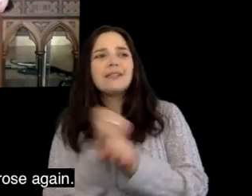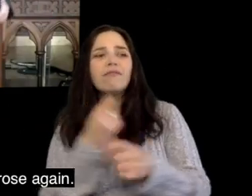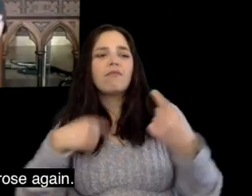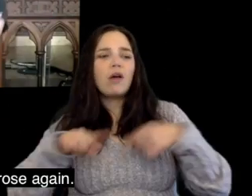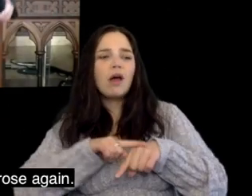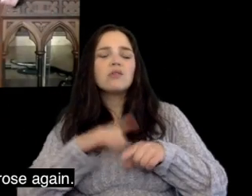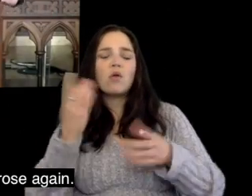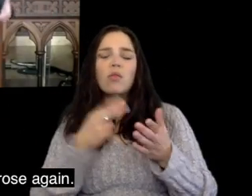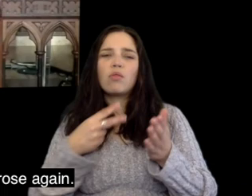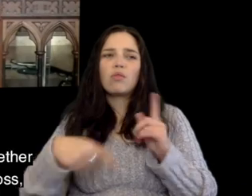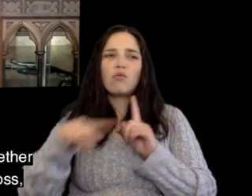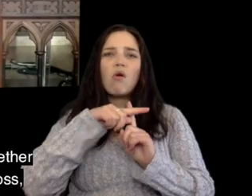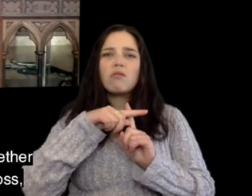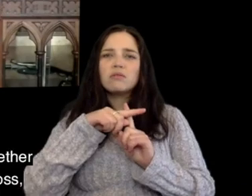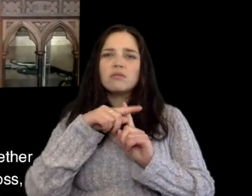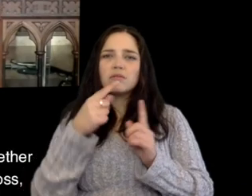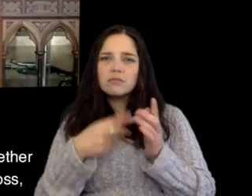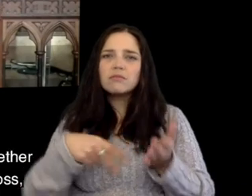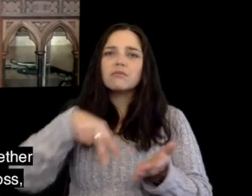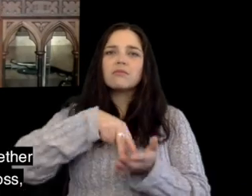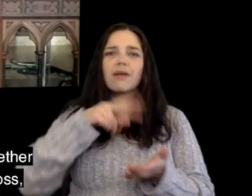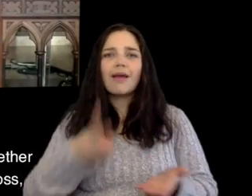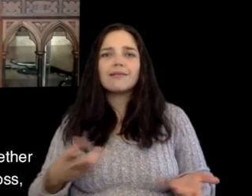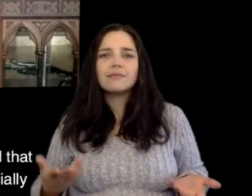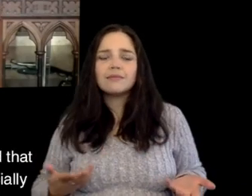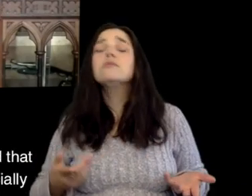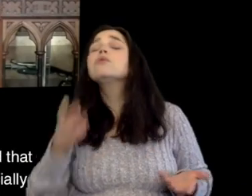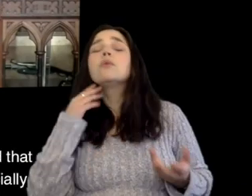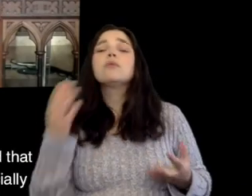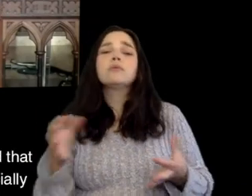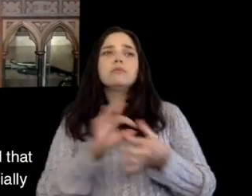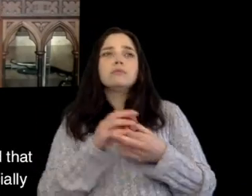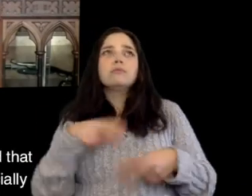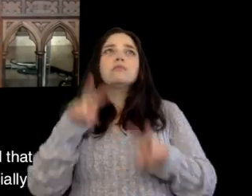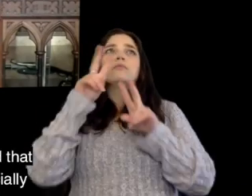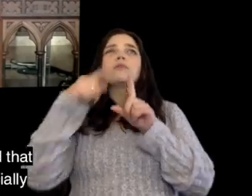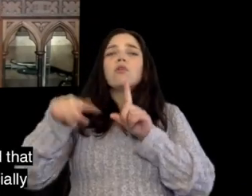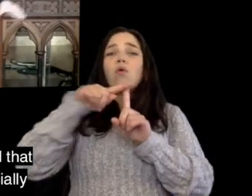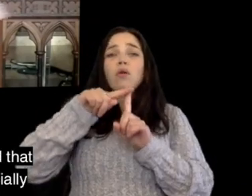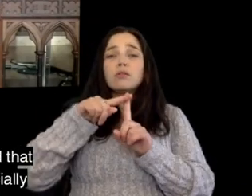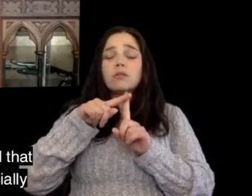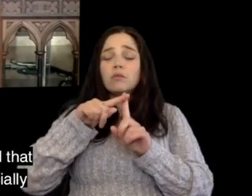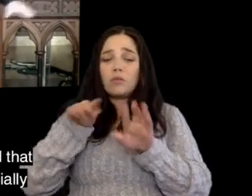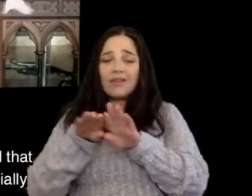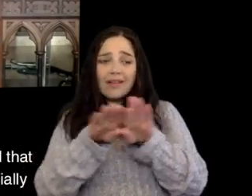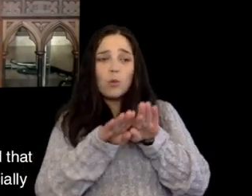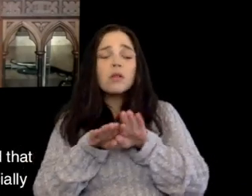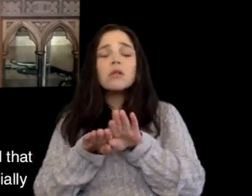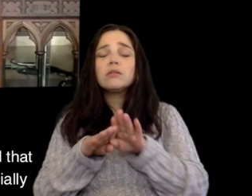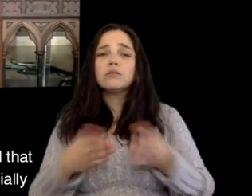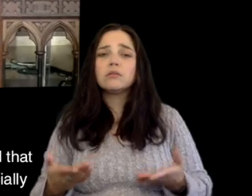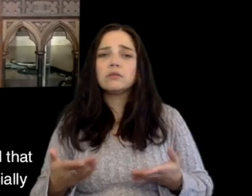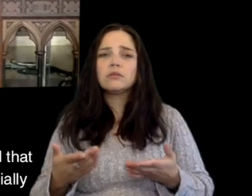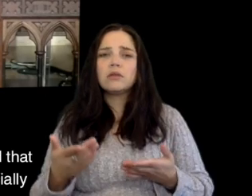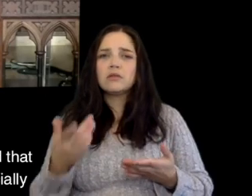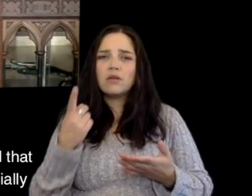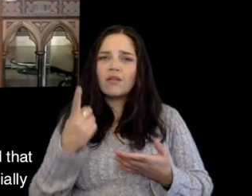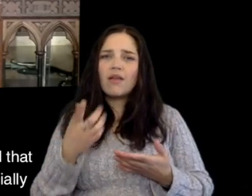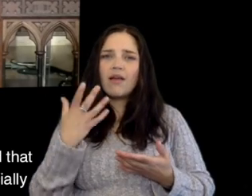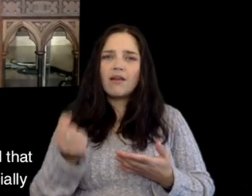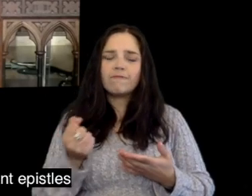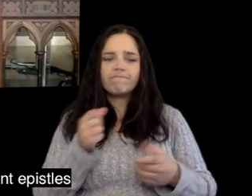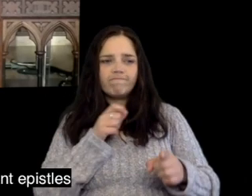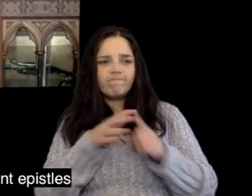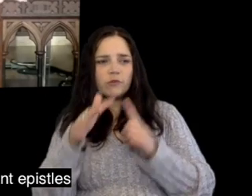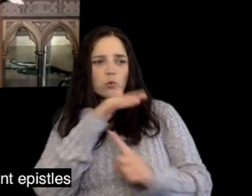us on the cross and when he rose again. And as we stand together at the foot of the cross, we stand equally. And that has